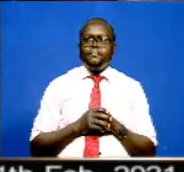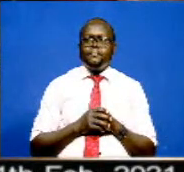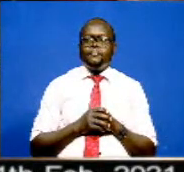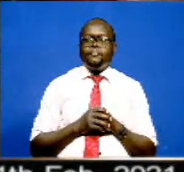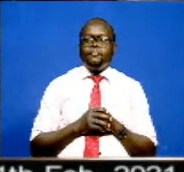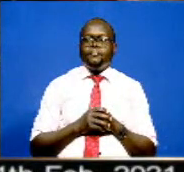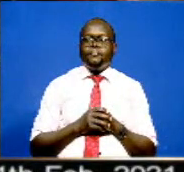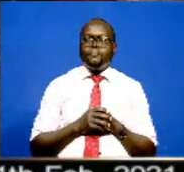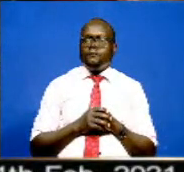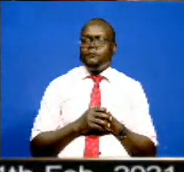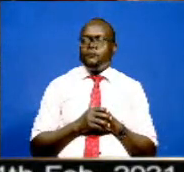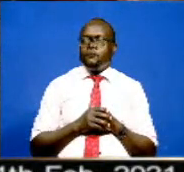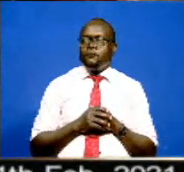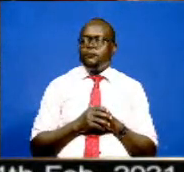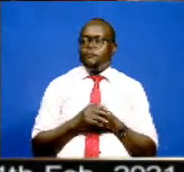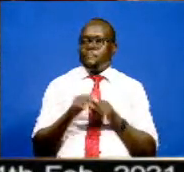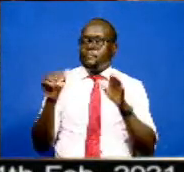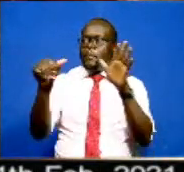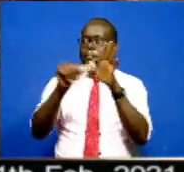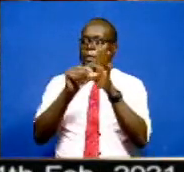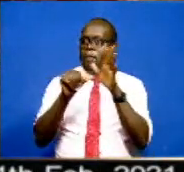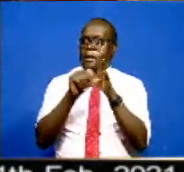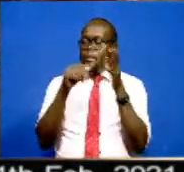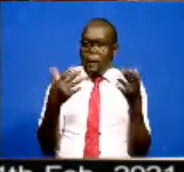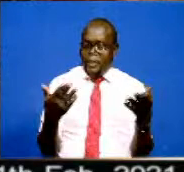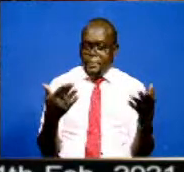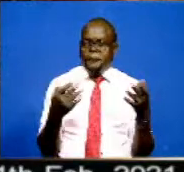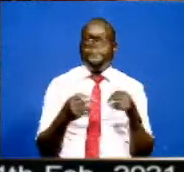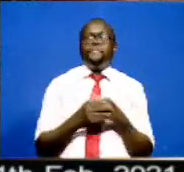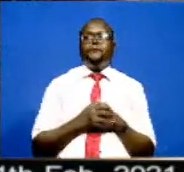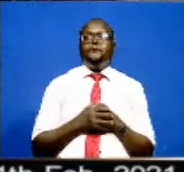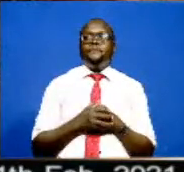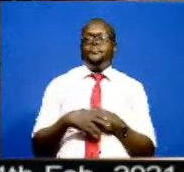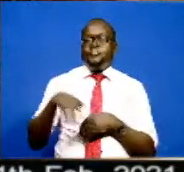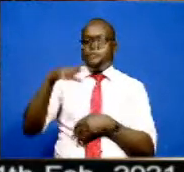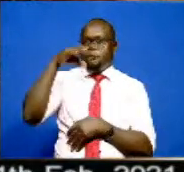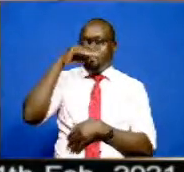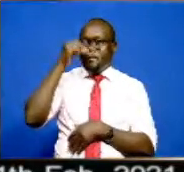Which is the point? What is your point of order? Mr. Speaker,